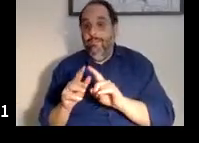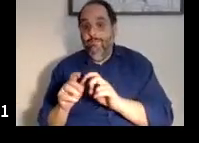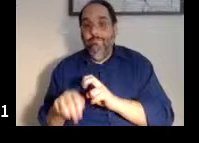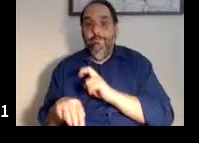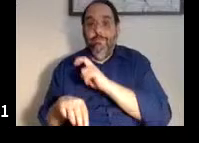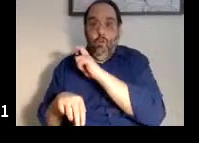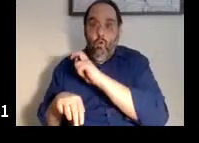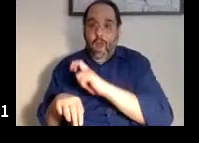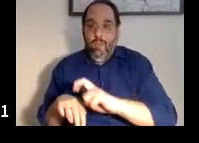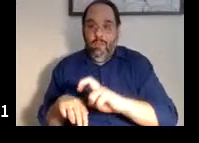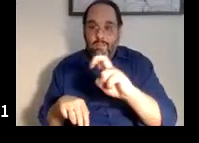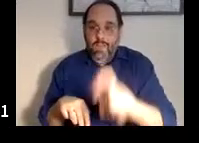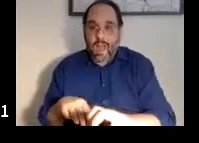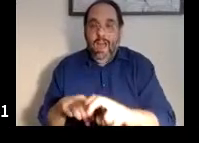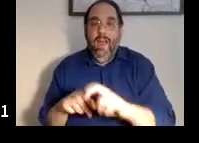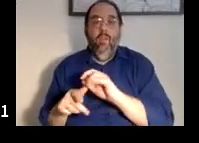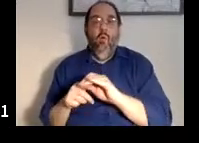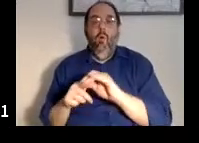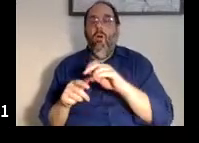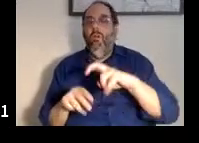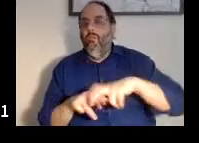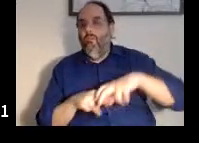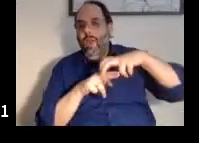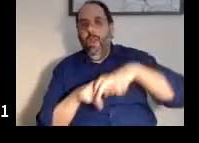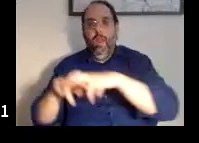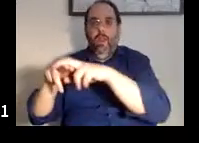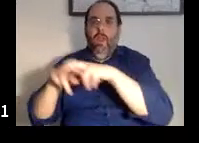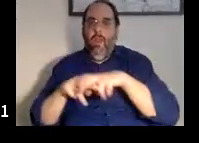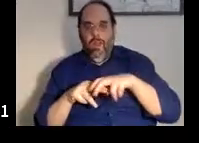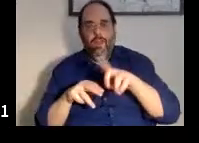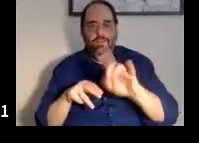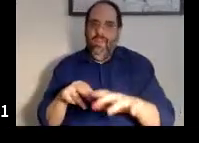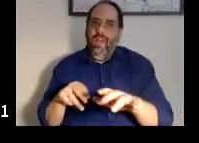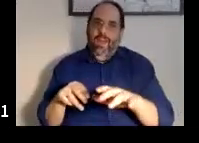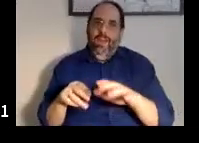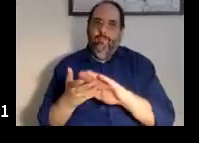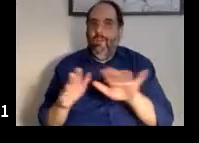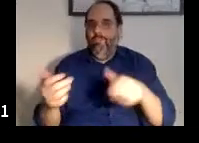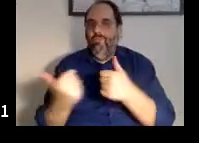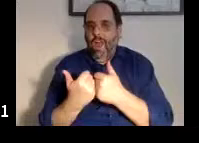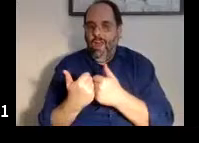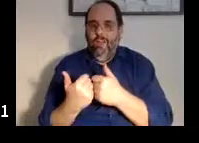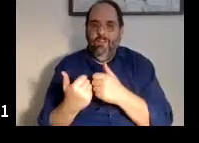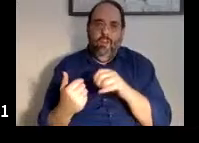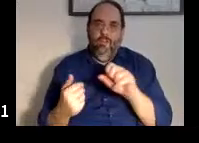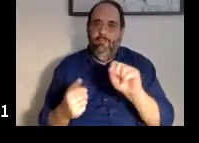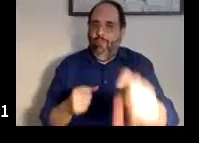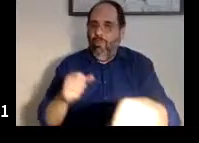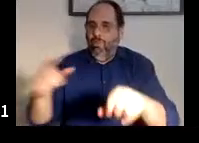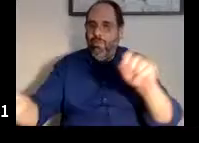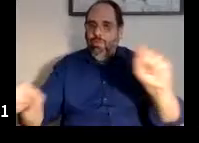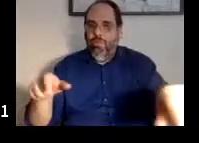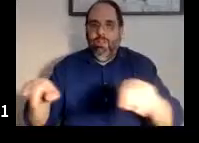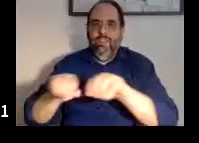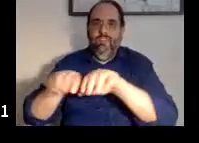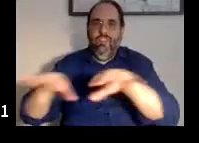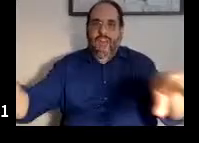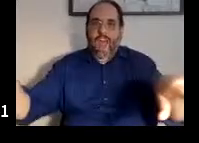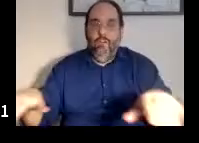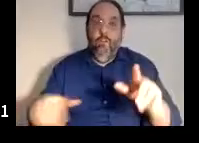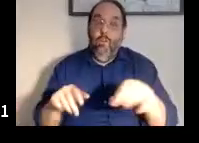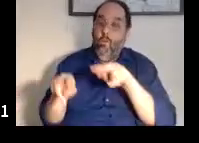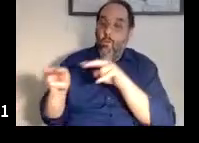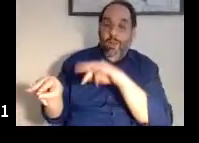or a swing, things like that. And that gets to be part of the real challenge. I know that when you watch